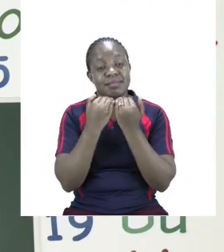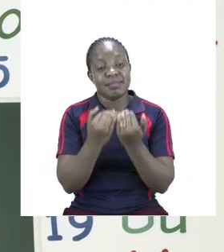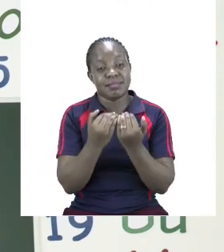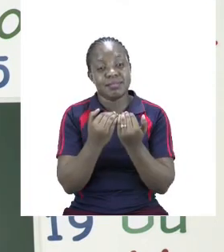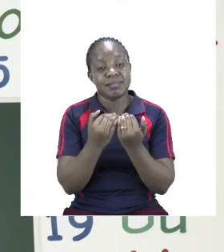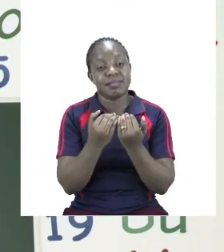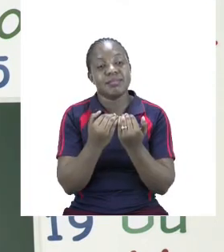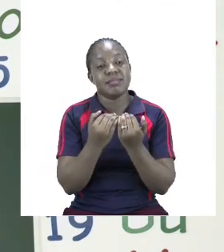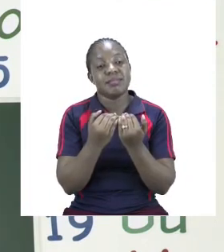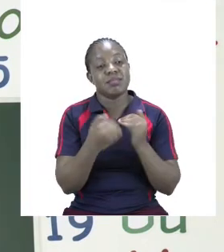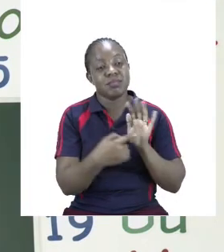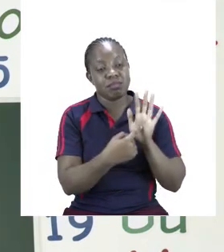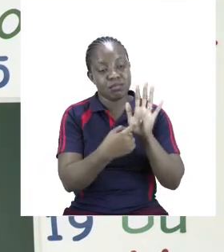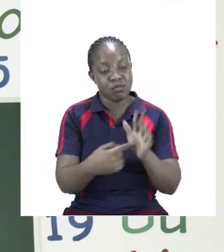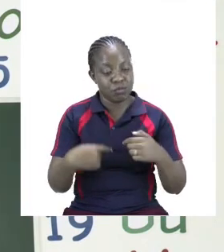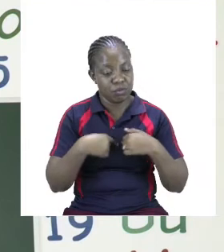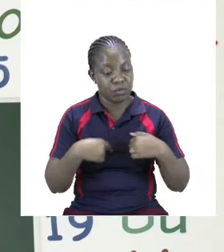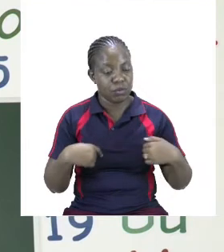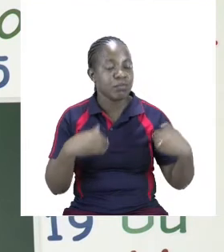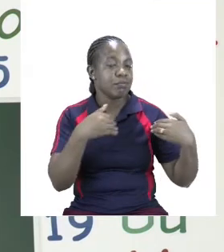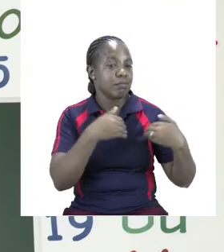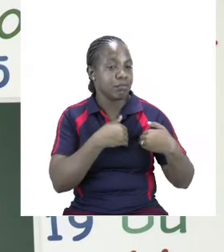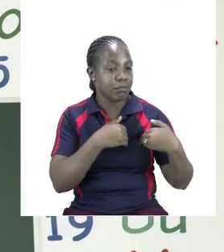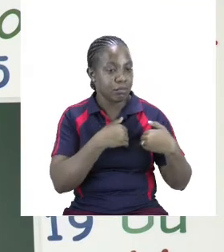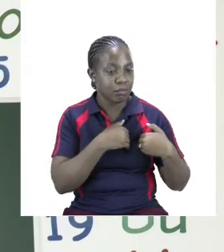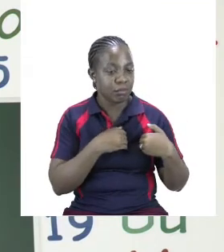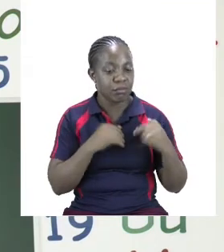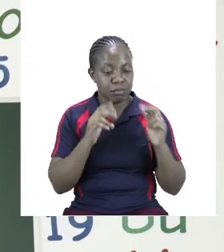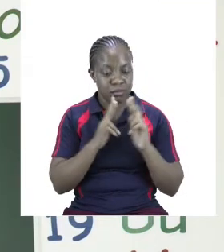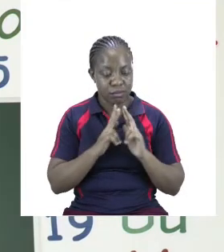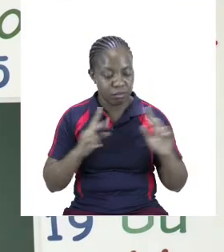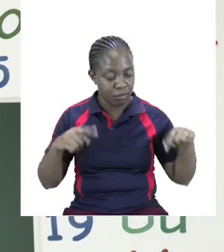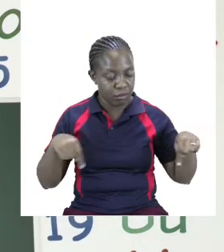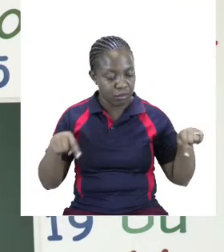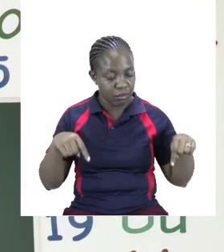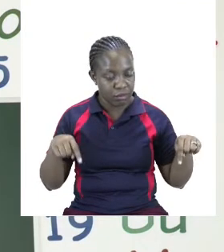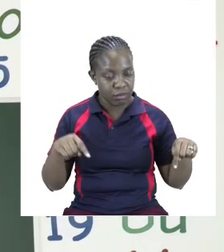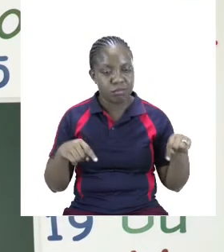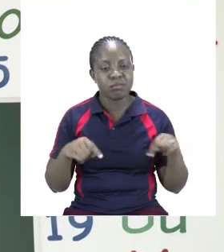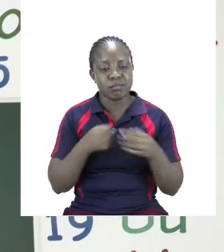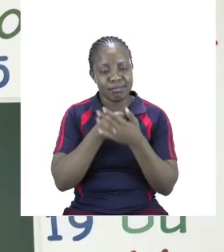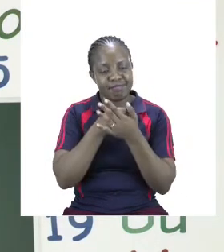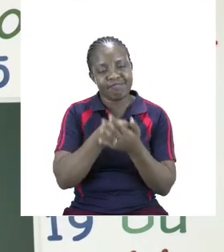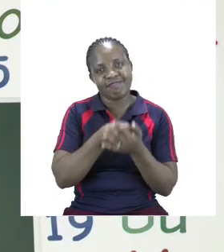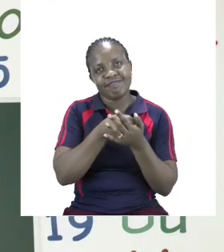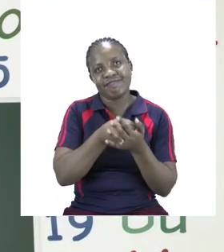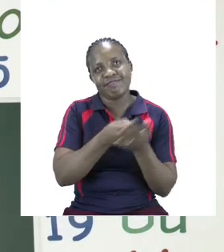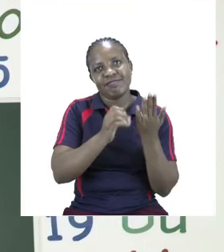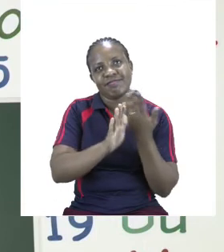shows how much we care about the people around us and trying to stay safe from coronavirus.